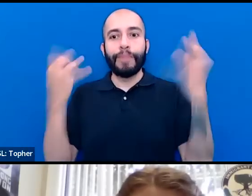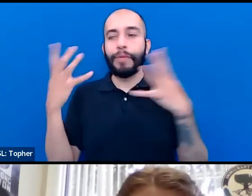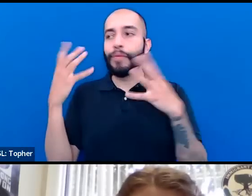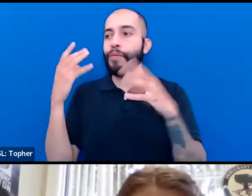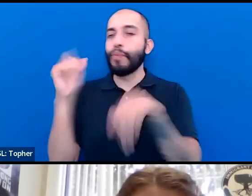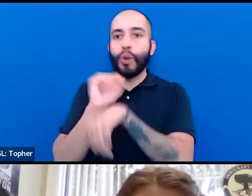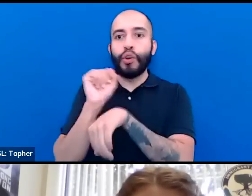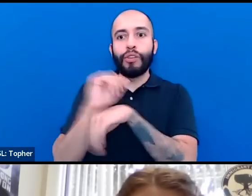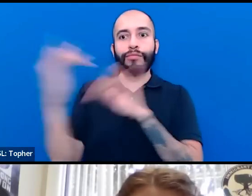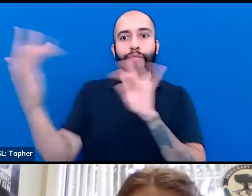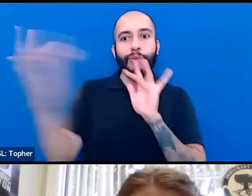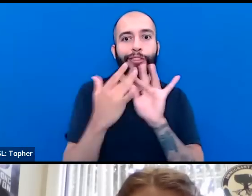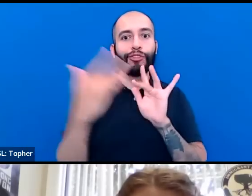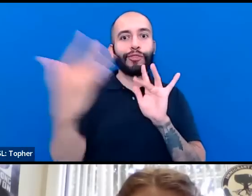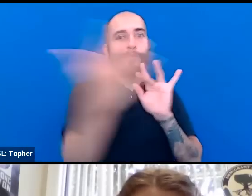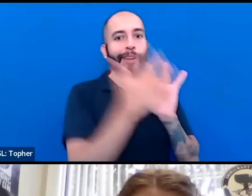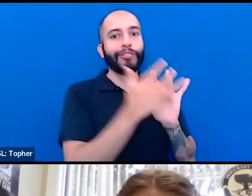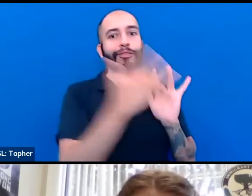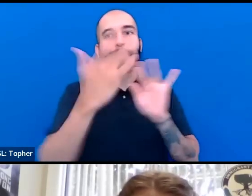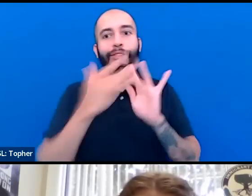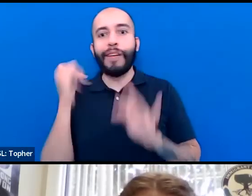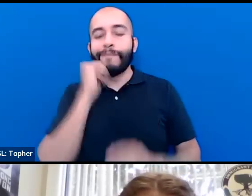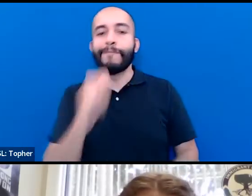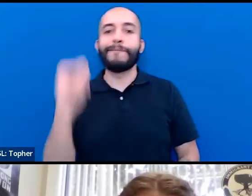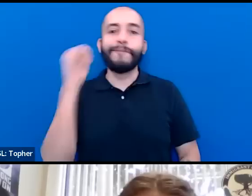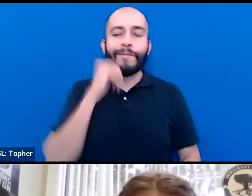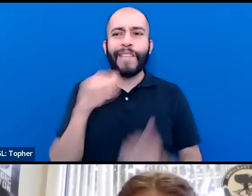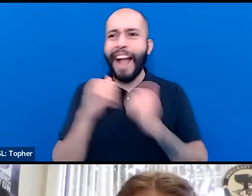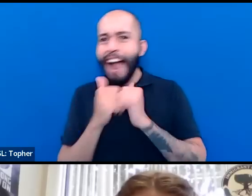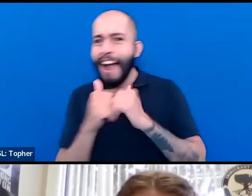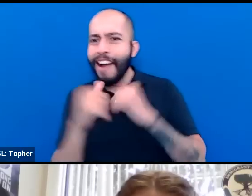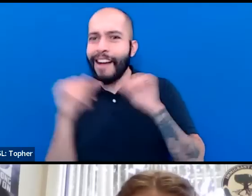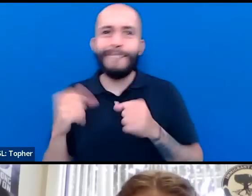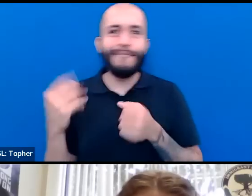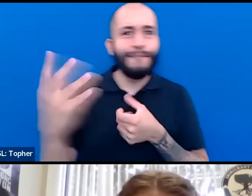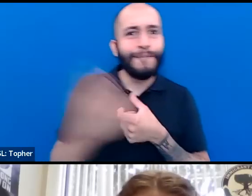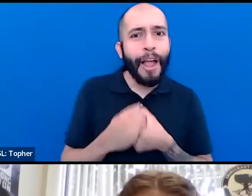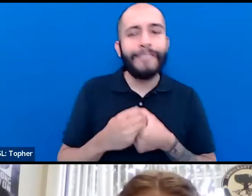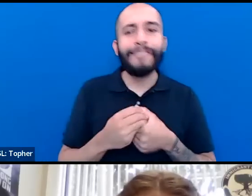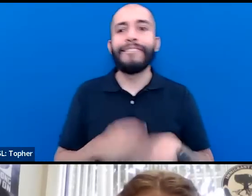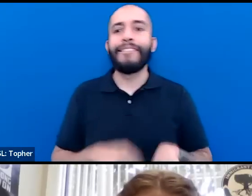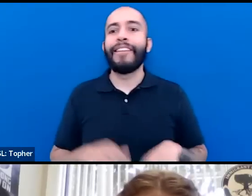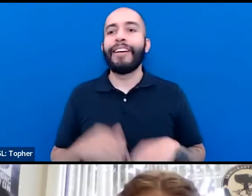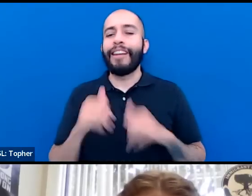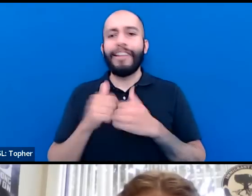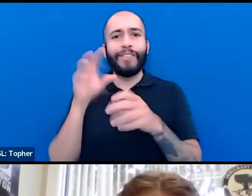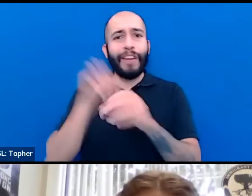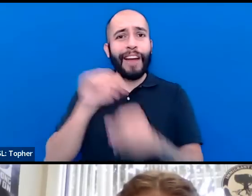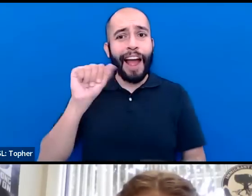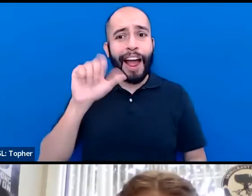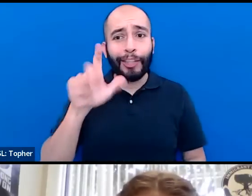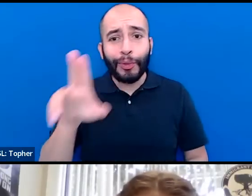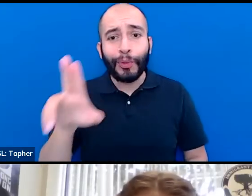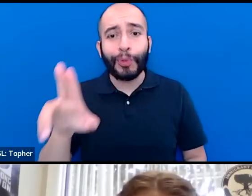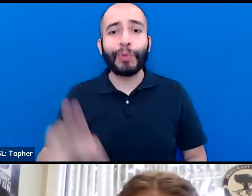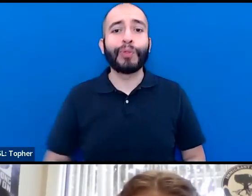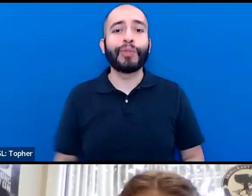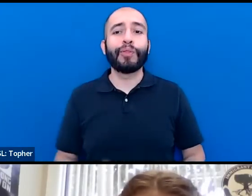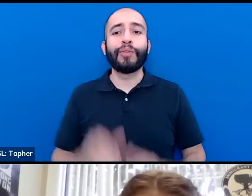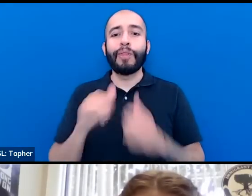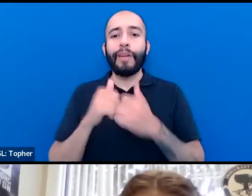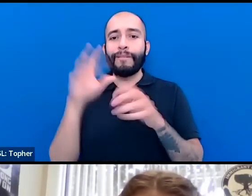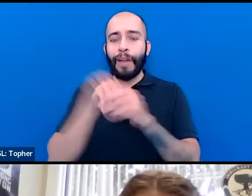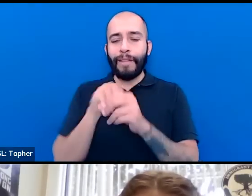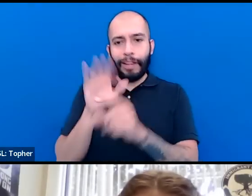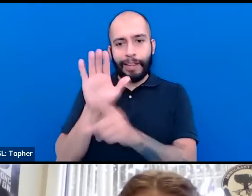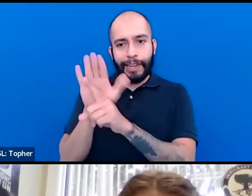the ALU or get involved in their own independency to create their own culture in their facility.